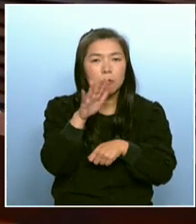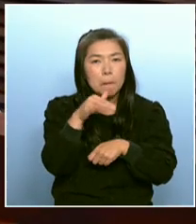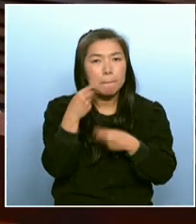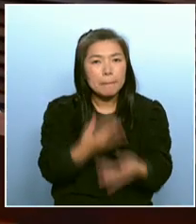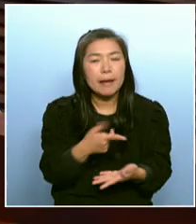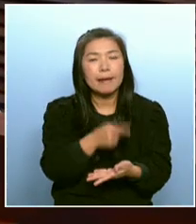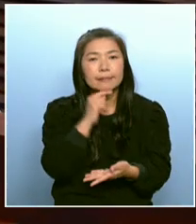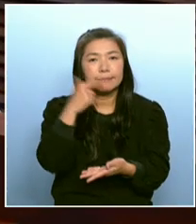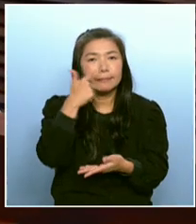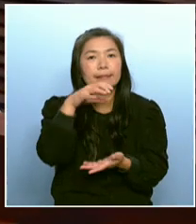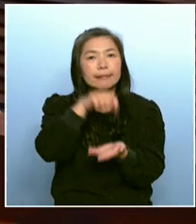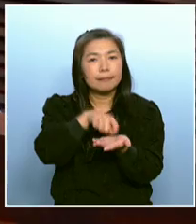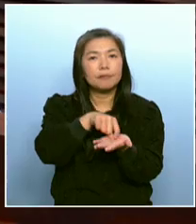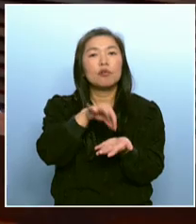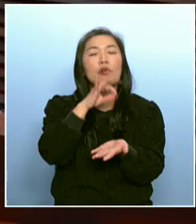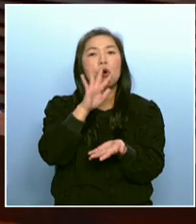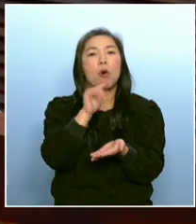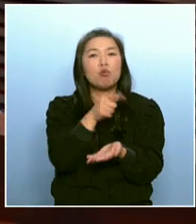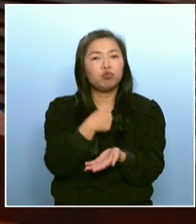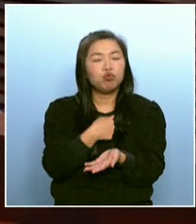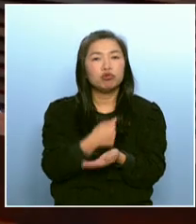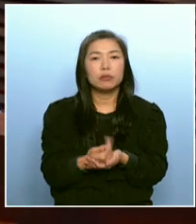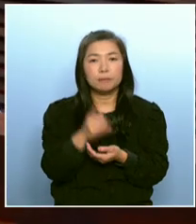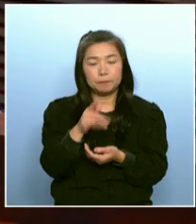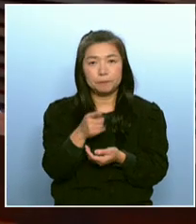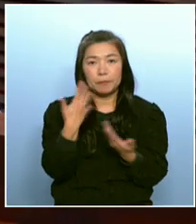services for children and the youth